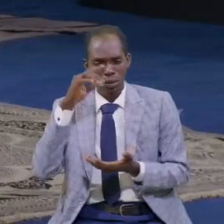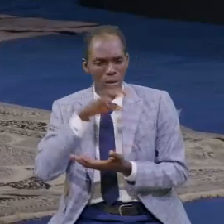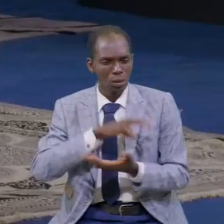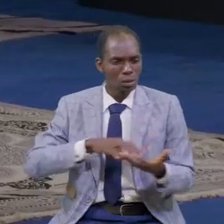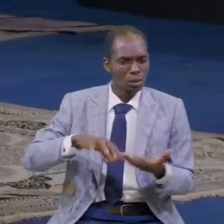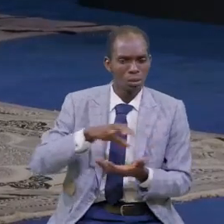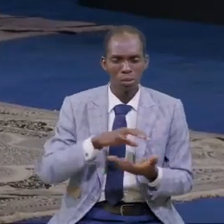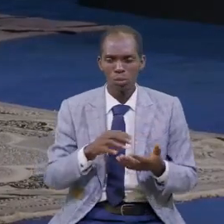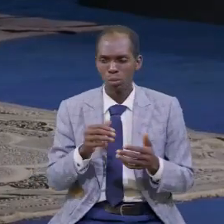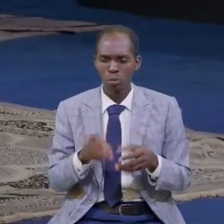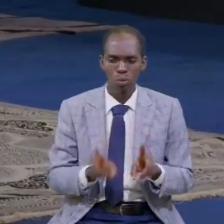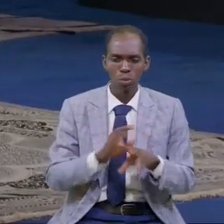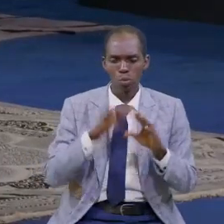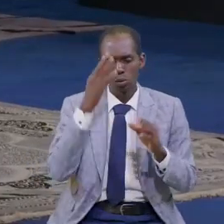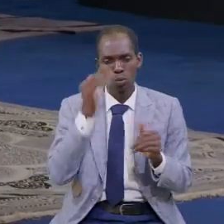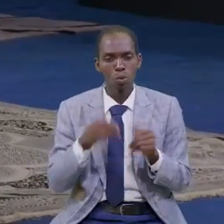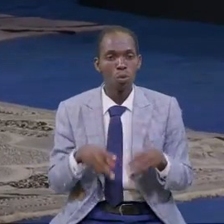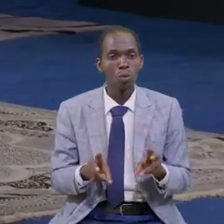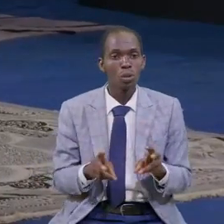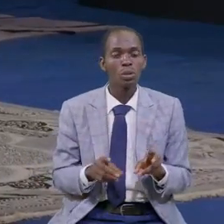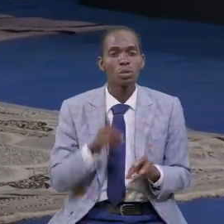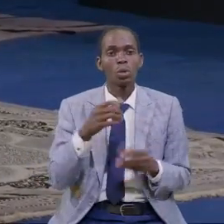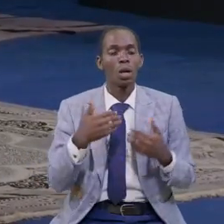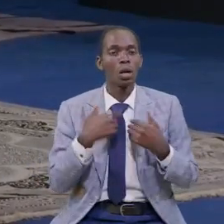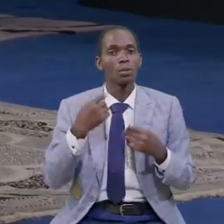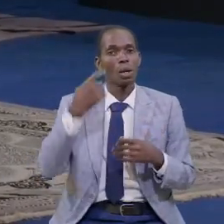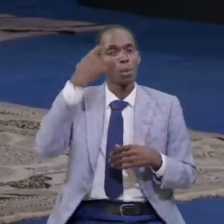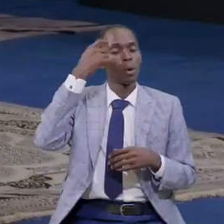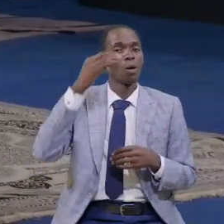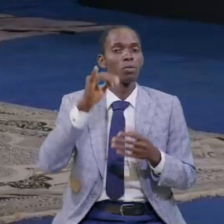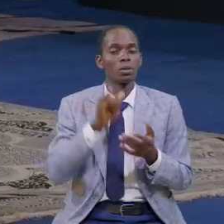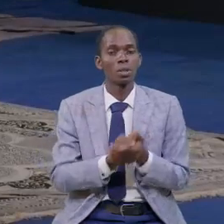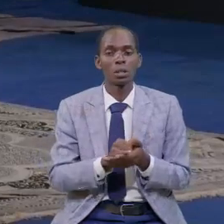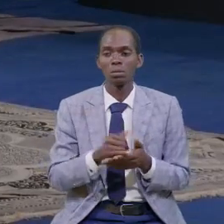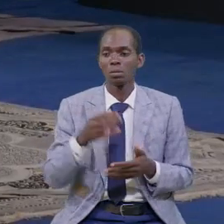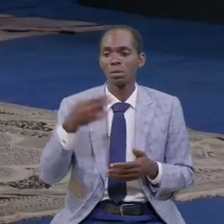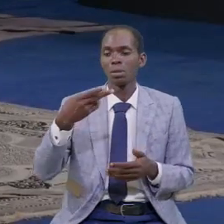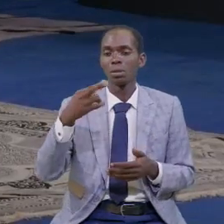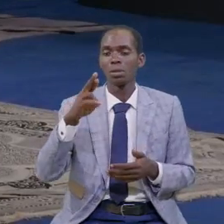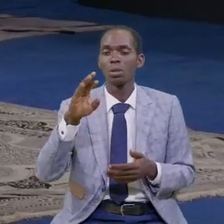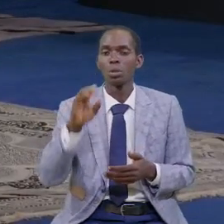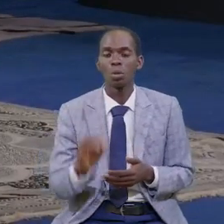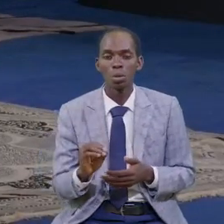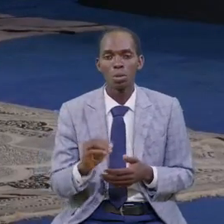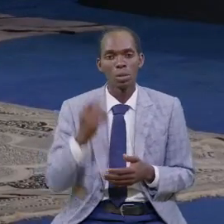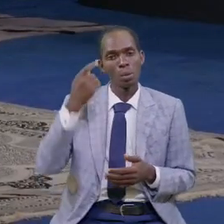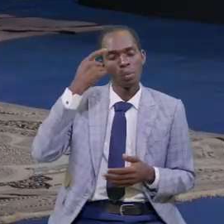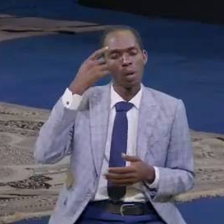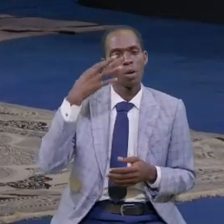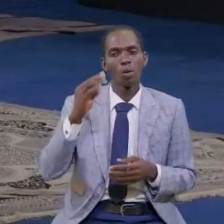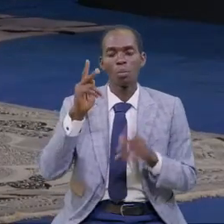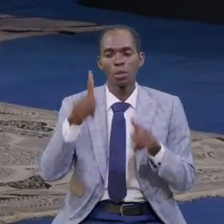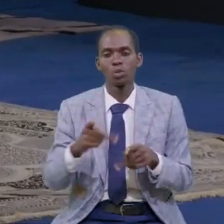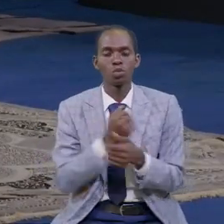of that leader, the mind of that person, that they can have the undercurrent